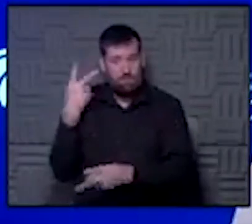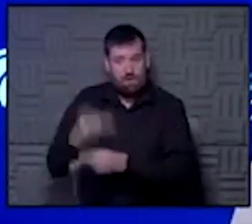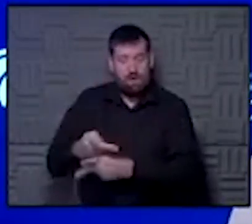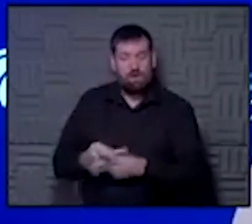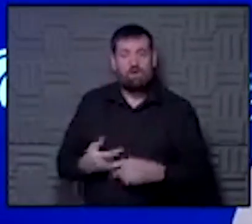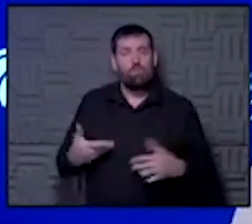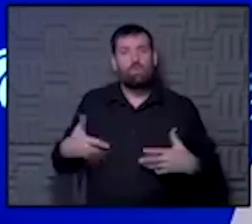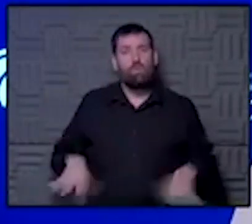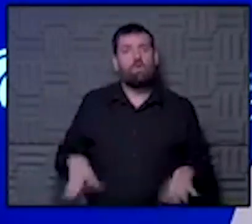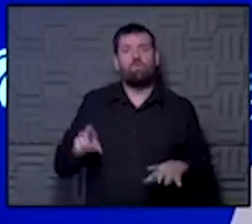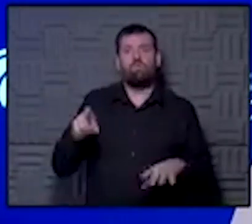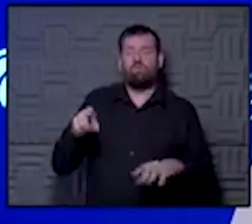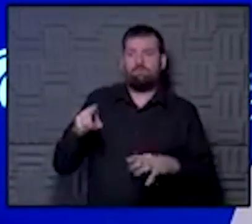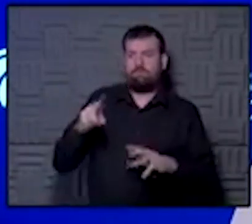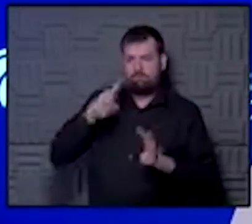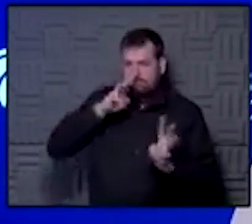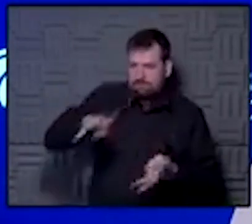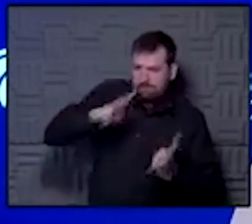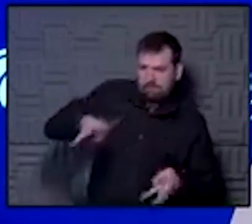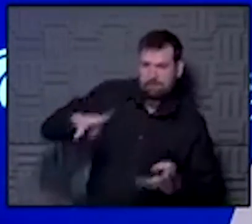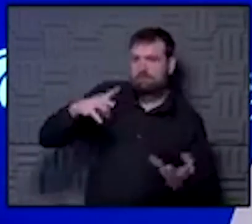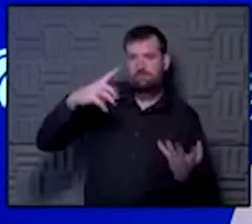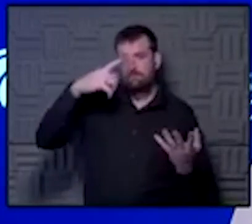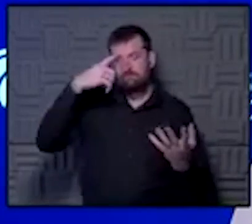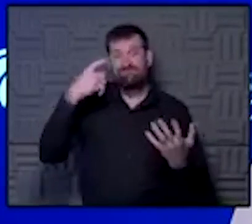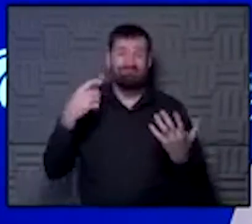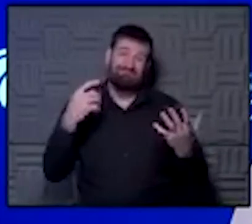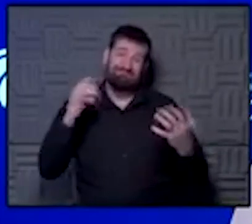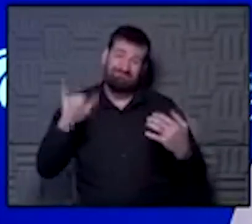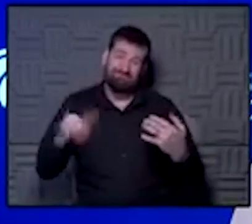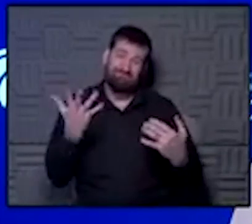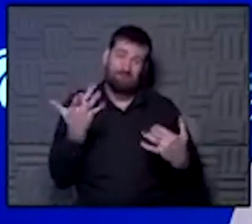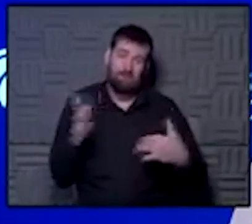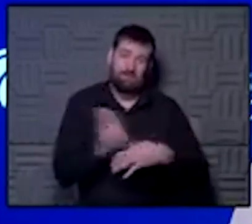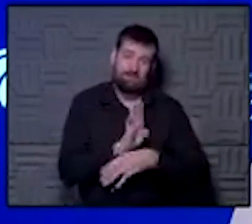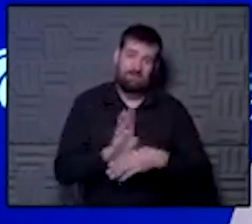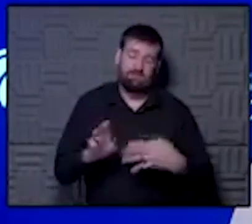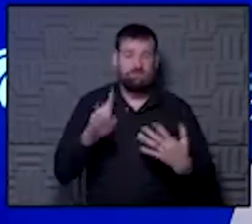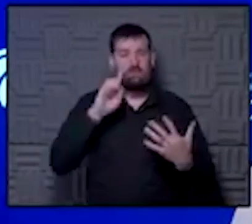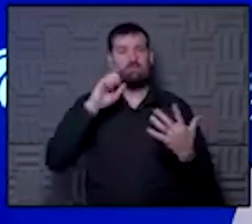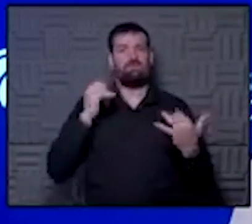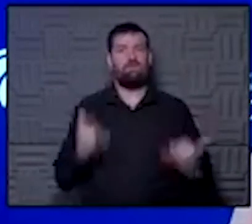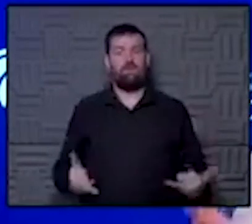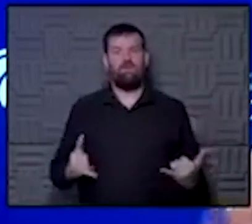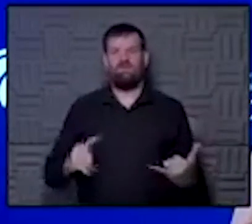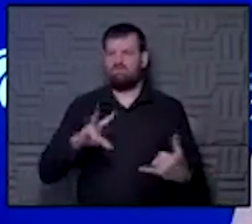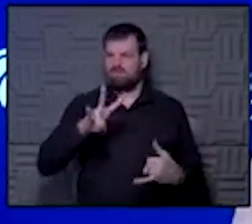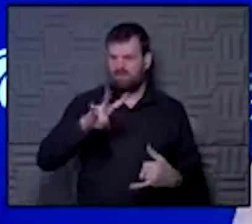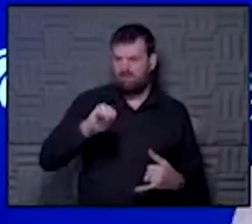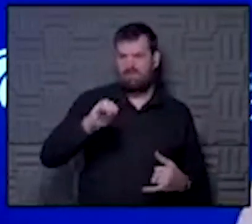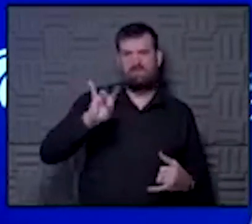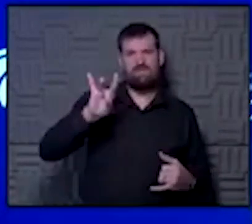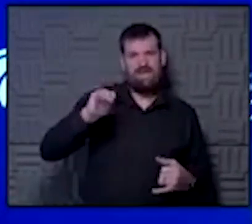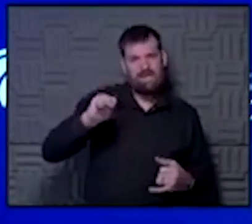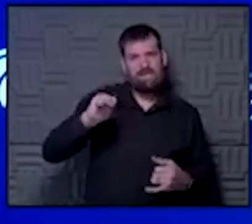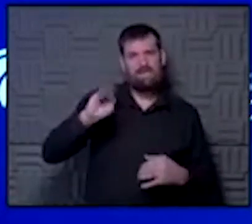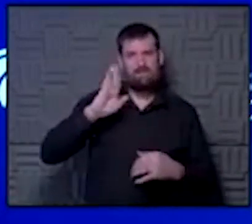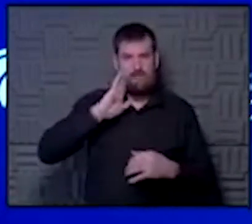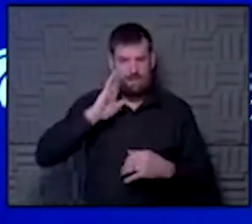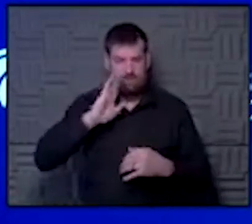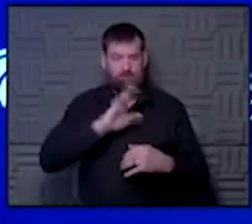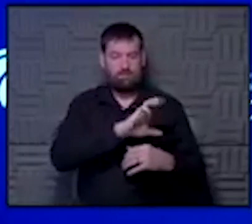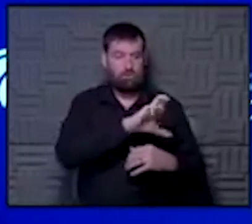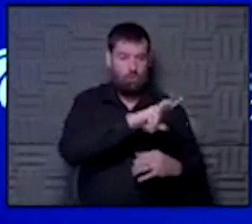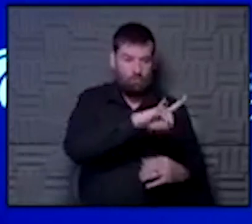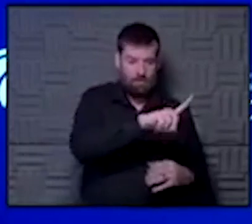care of those folks. So I think it's just, that's what's making us busy. And if you think about it right now, I think we have 70 or 80 beds occupied either by COVID patients or